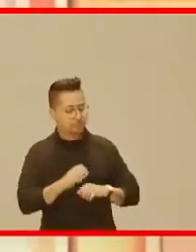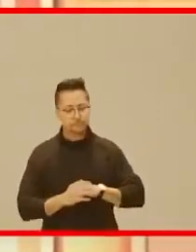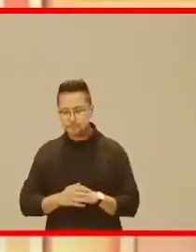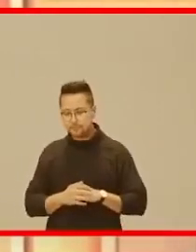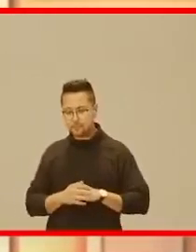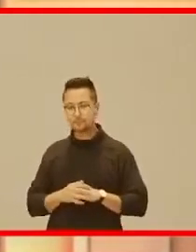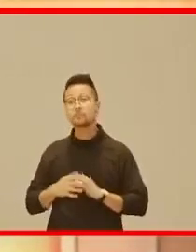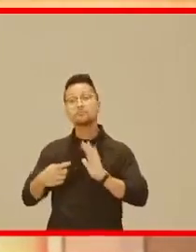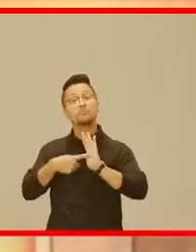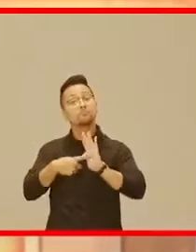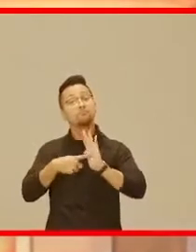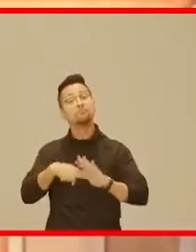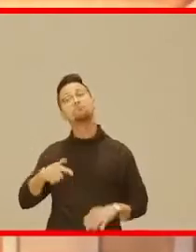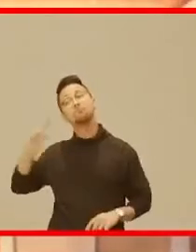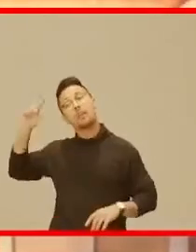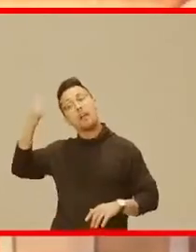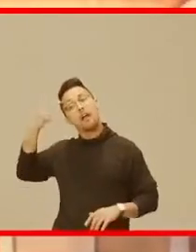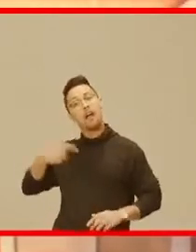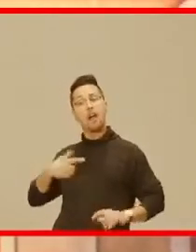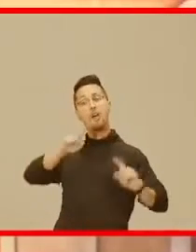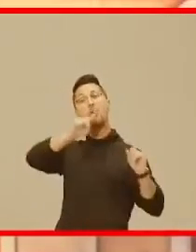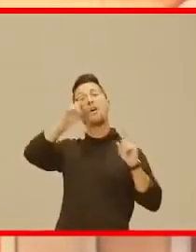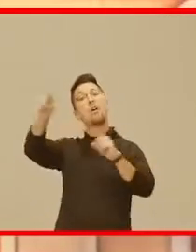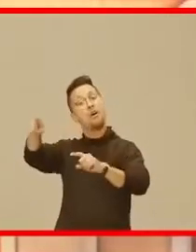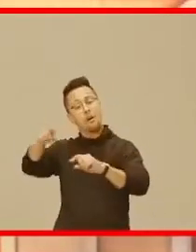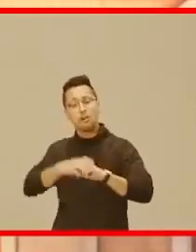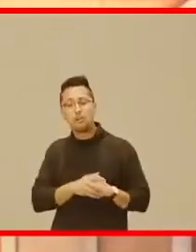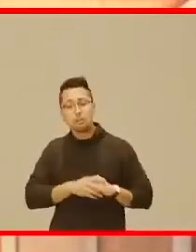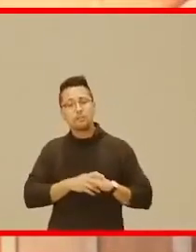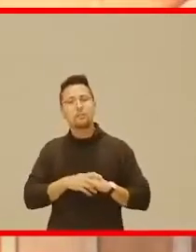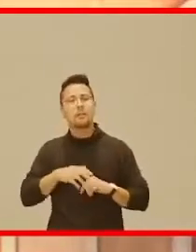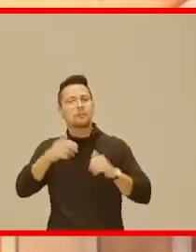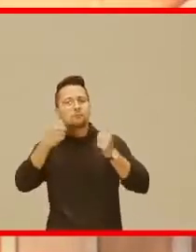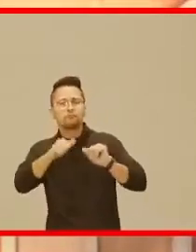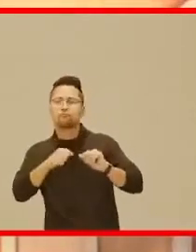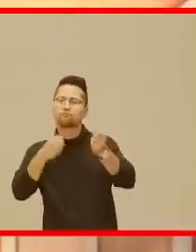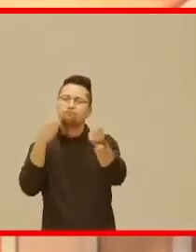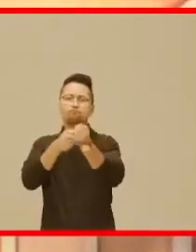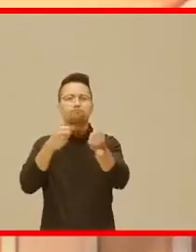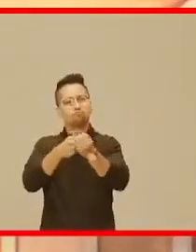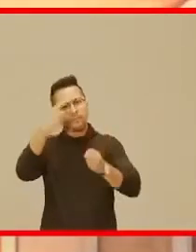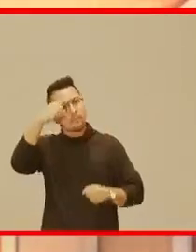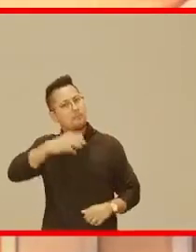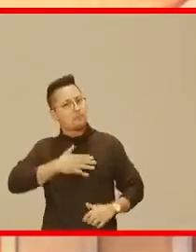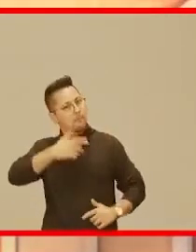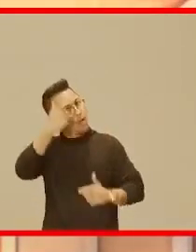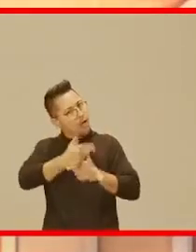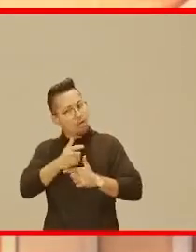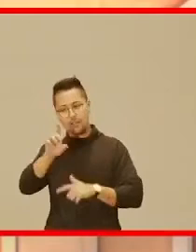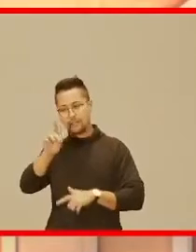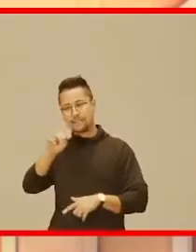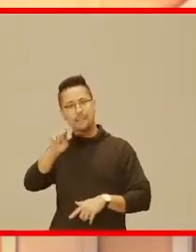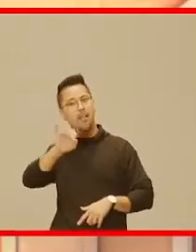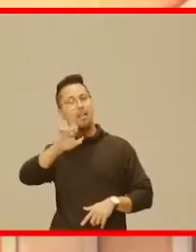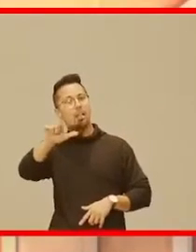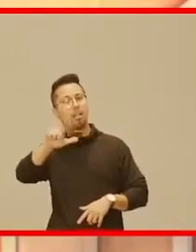I'm going to the Capitol and I am advocating on behalf of my brother Daniel, but I'm advocating